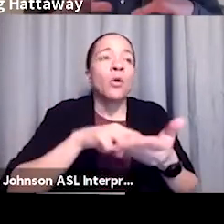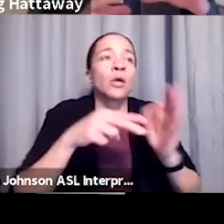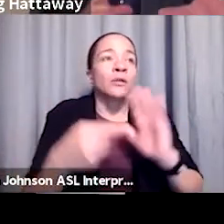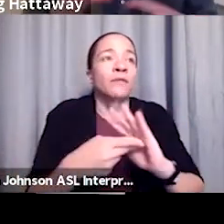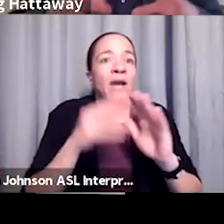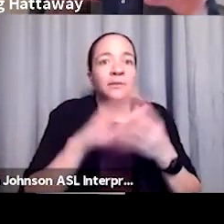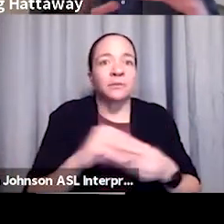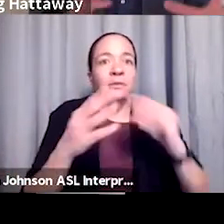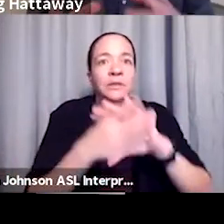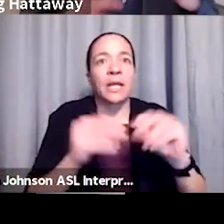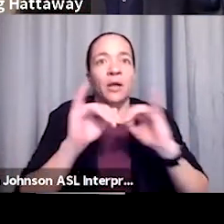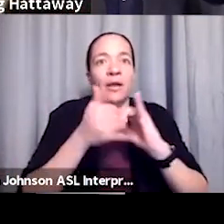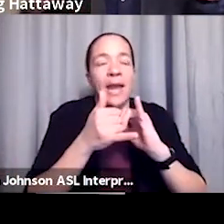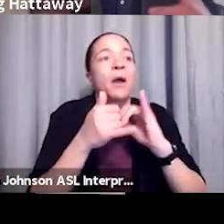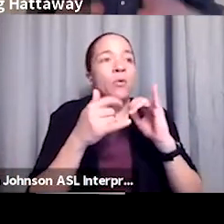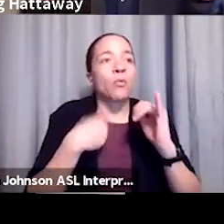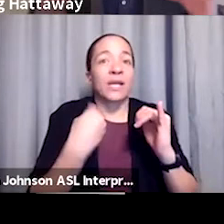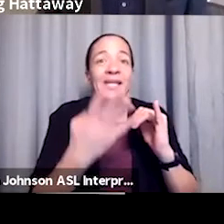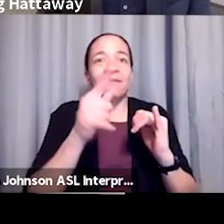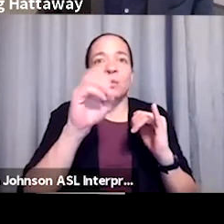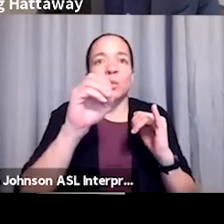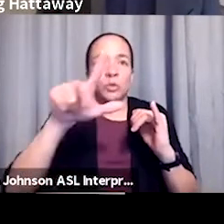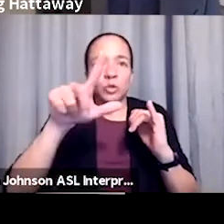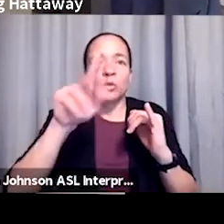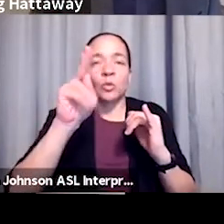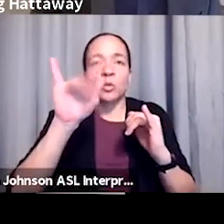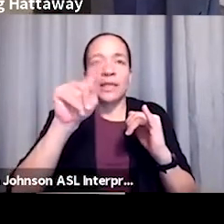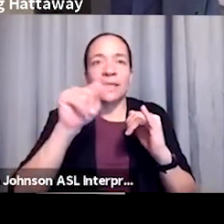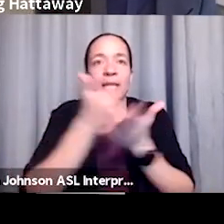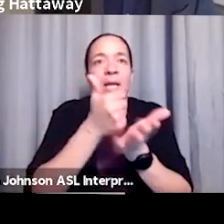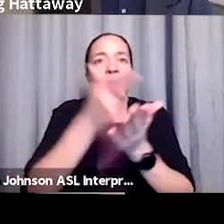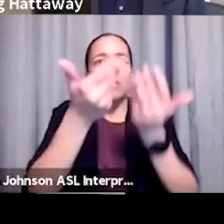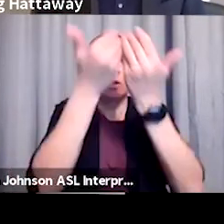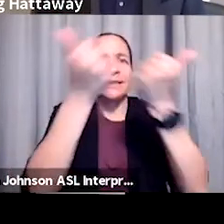We're giving you a bit of a toolkit to help you begin to sort it out,